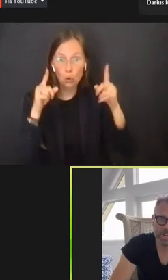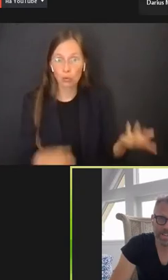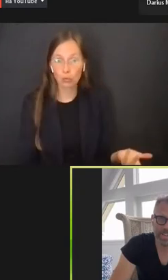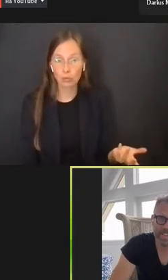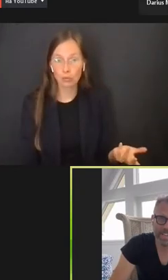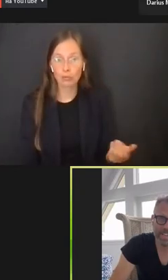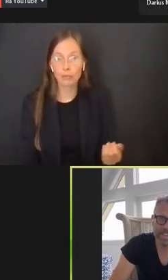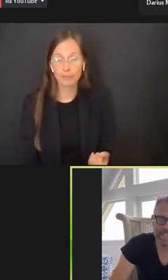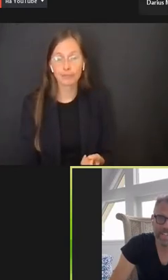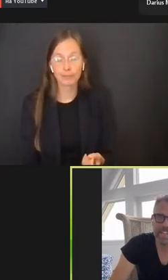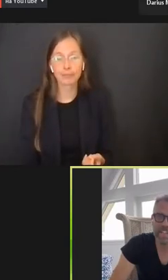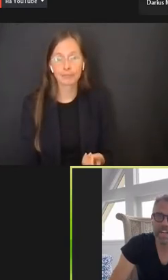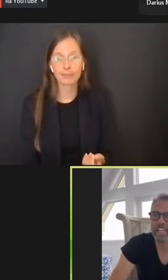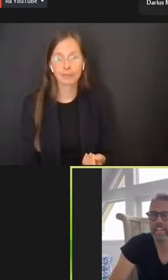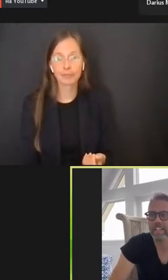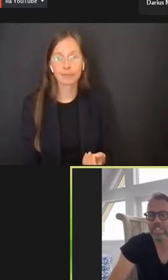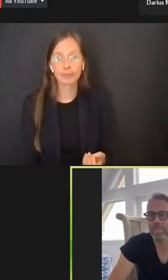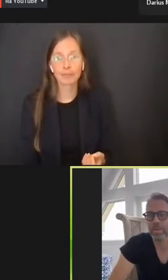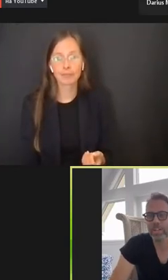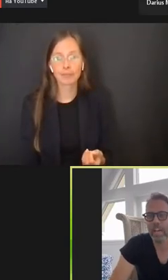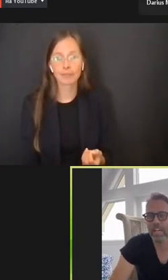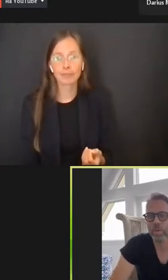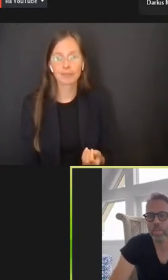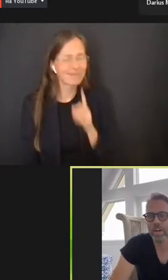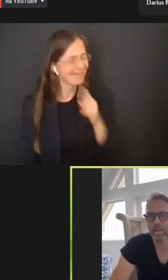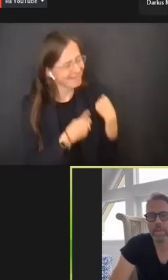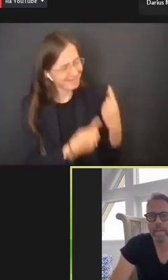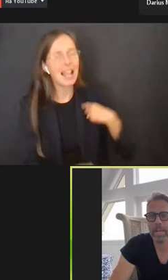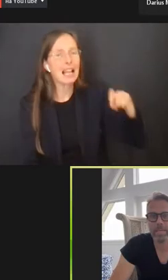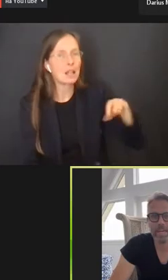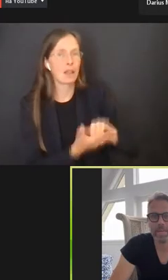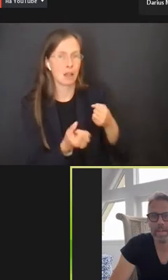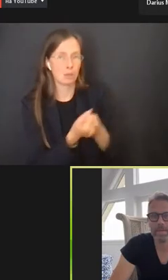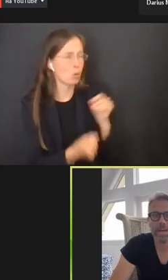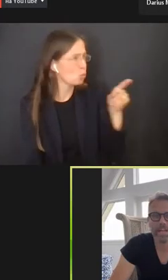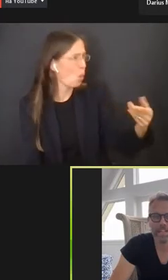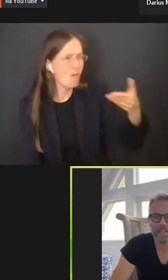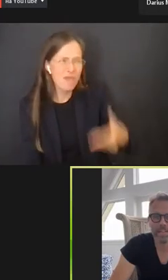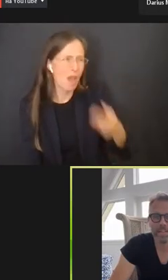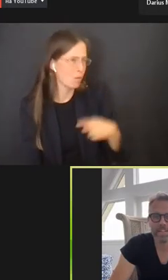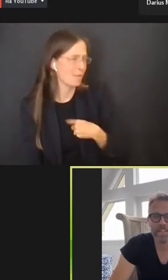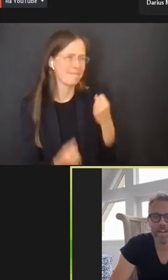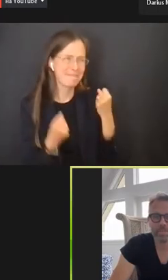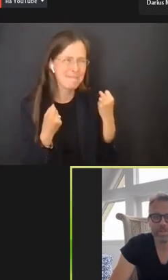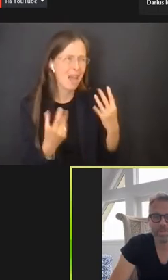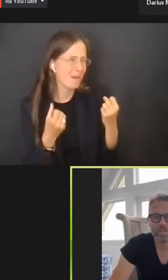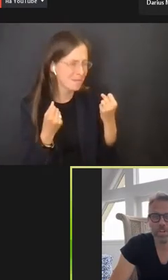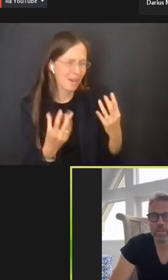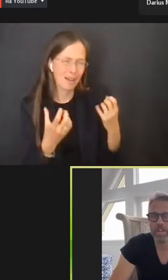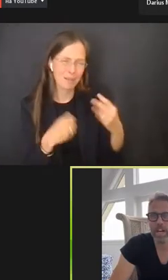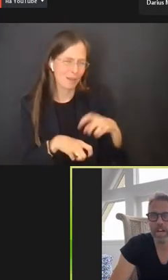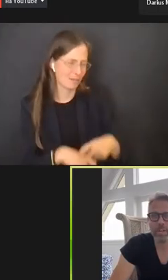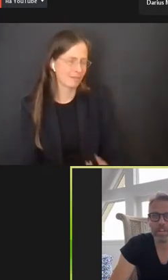you know, I needed that support and you were there many, many, many, many, many times over.